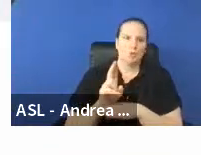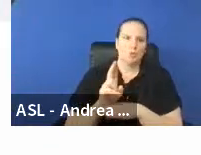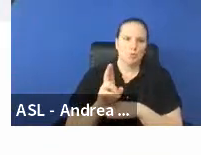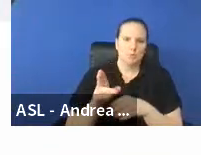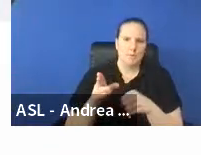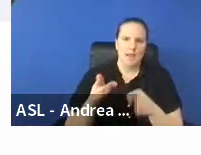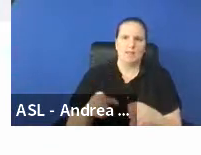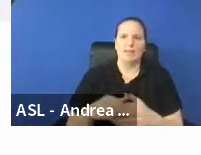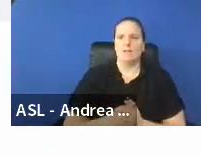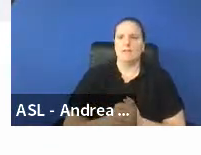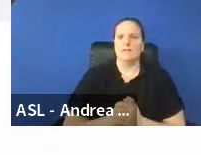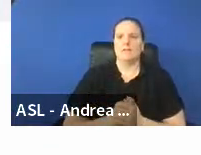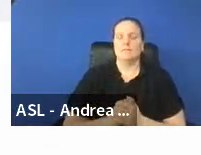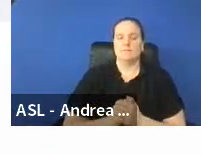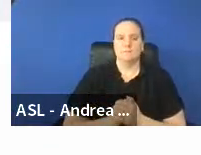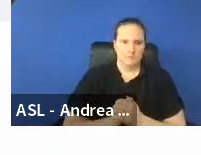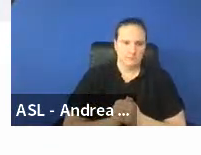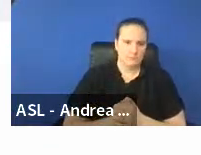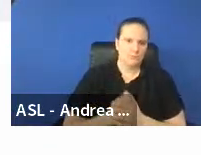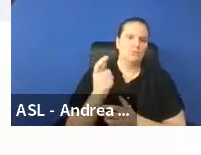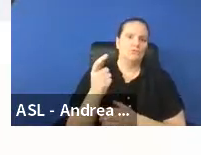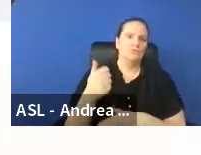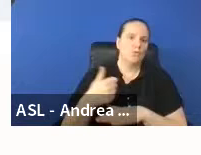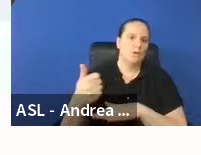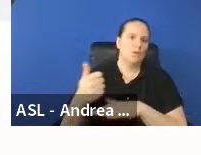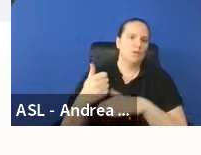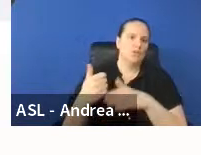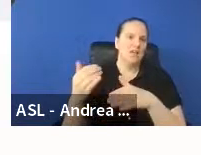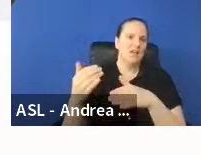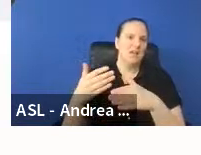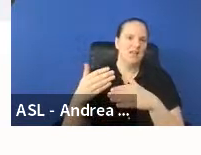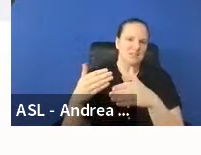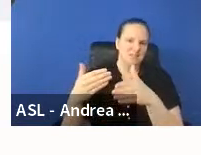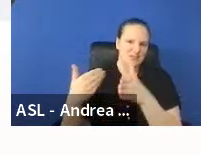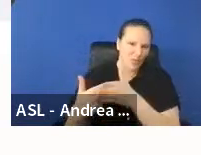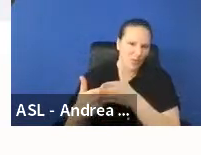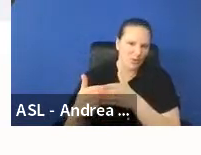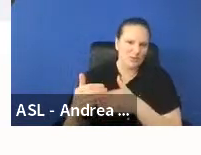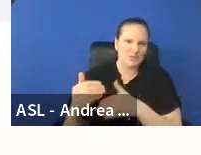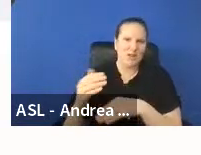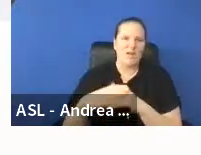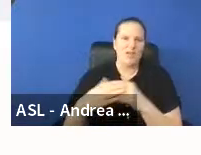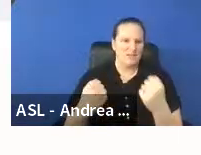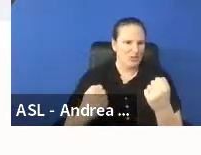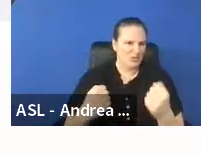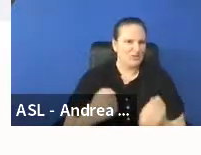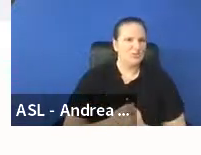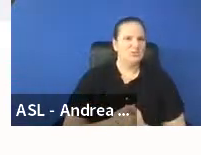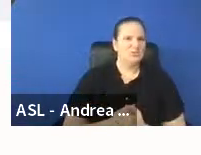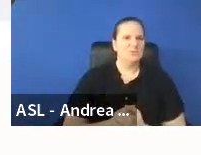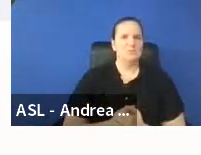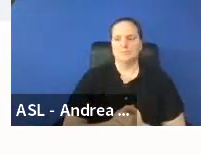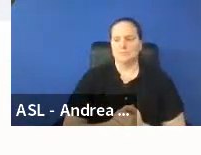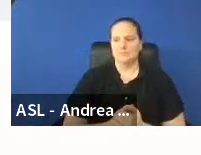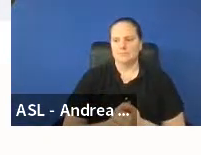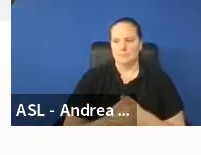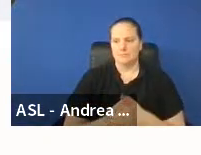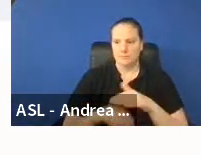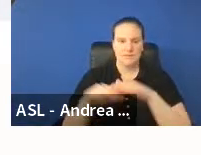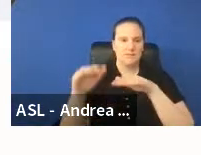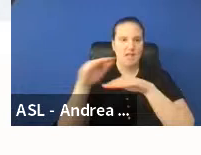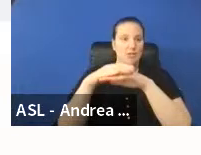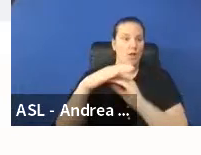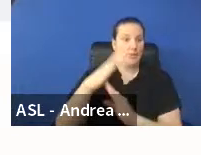transit and the shared use path kind of hang out to the side a little bit of the vehicles that are stacked over the